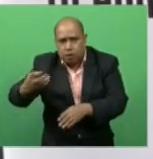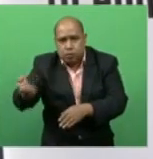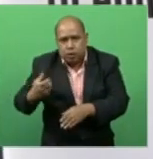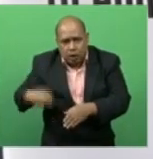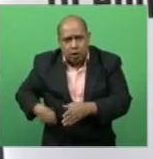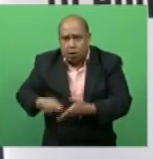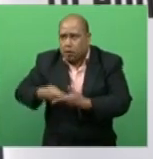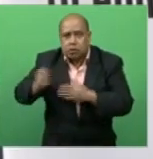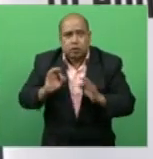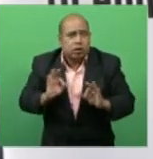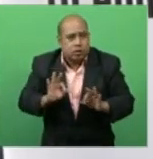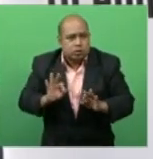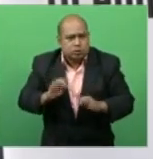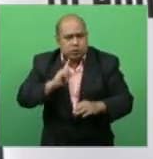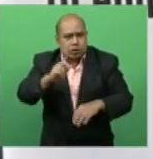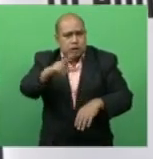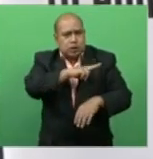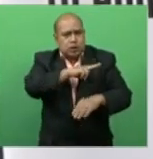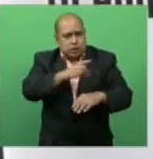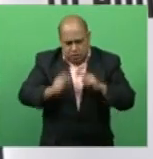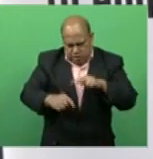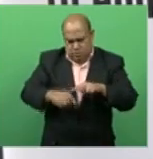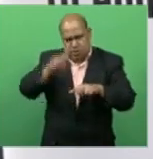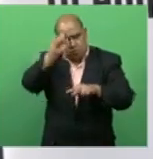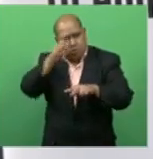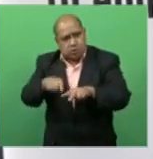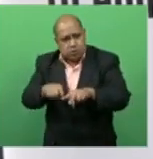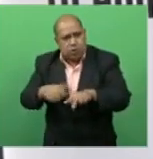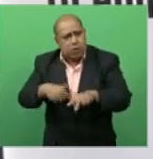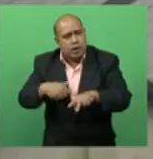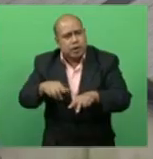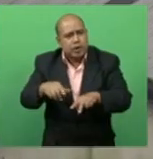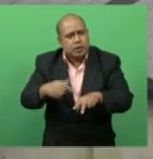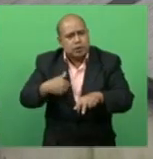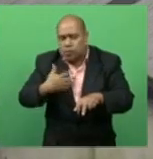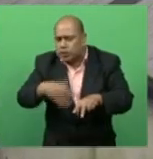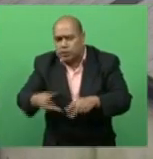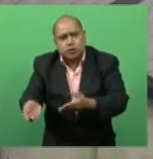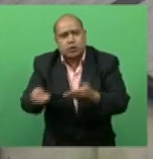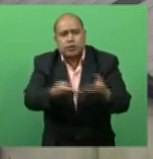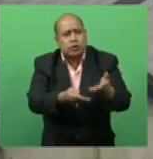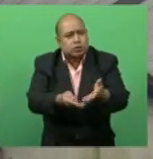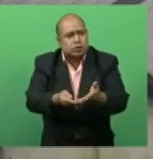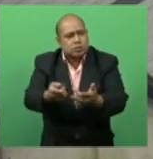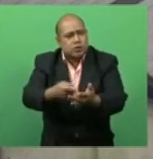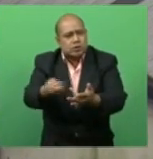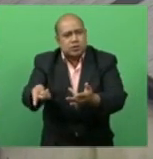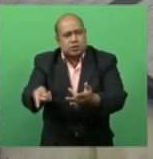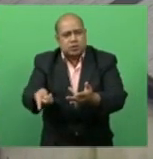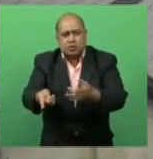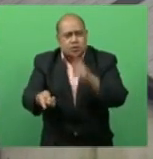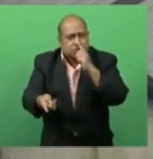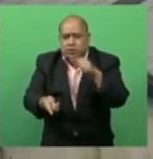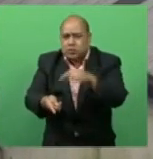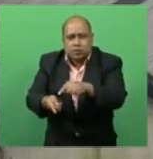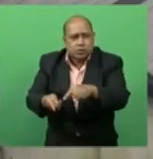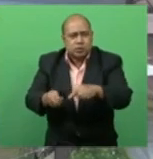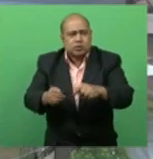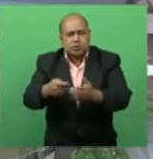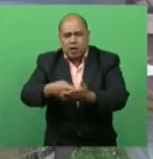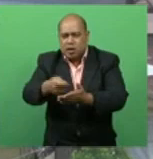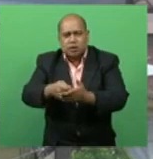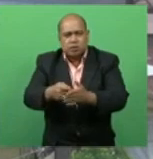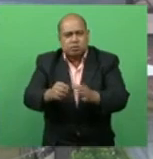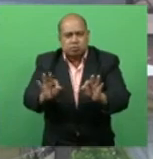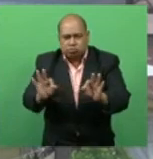come to us and said, look, I want to give this to my tenant, but my tenant has said, look, I won't pay, but the tenant is still working. There was one